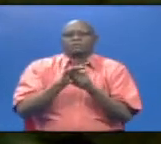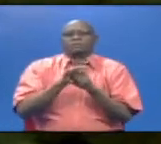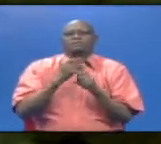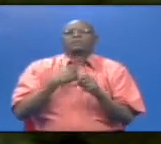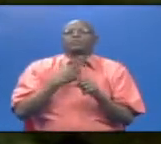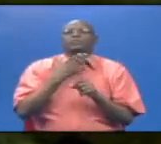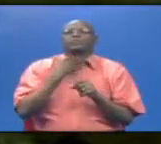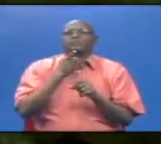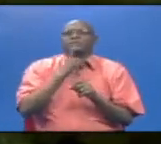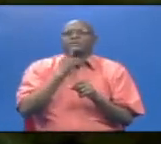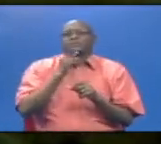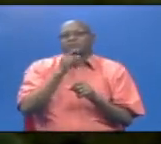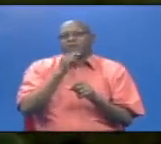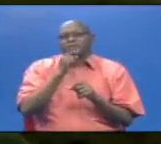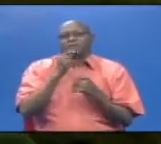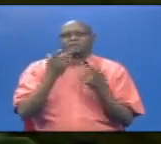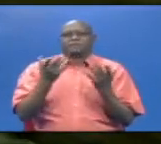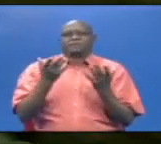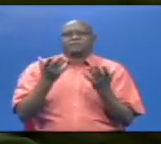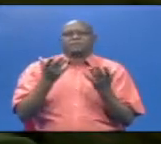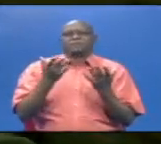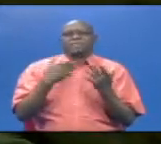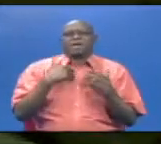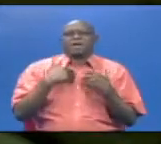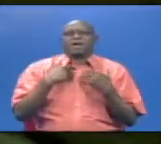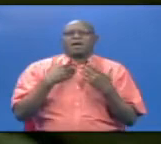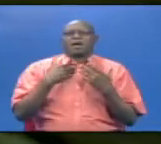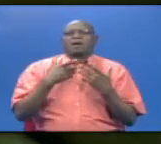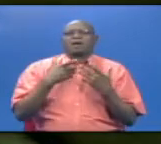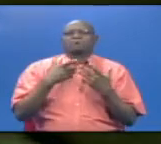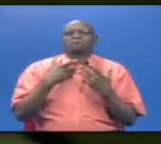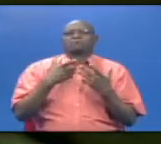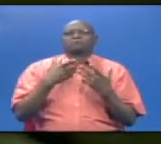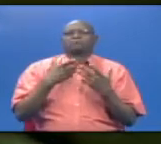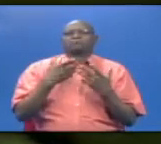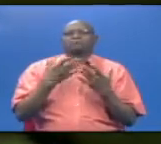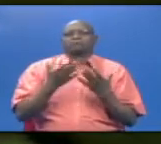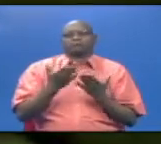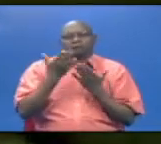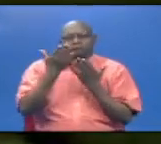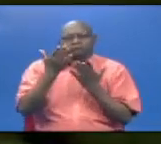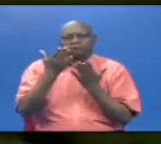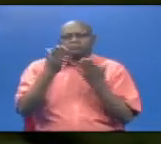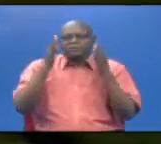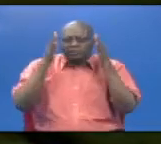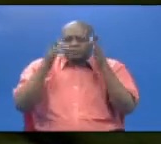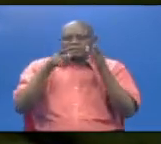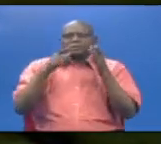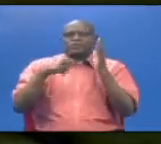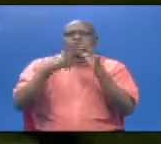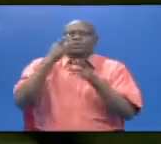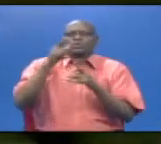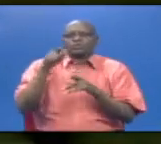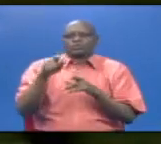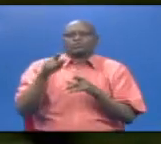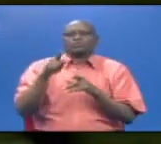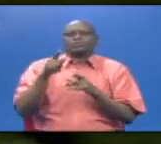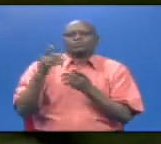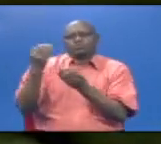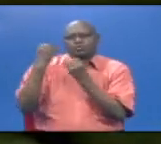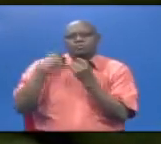say, Daddy, as I dedicate this win to you, I will do everything that you taught